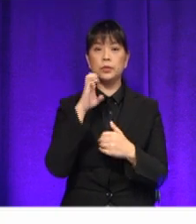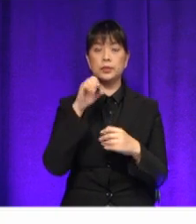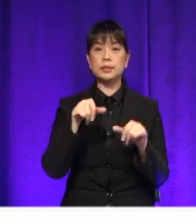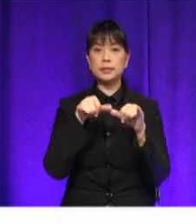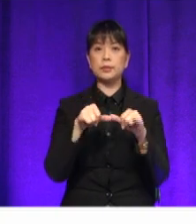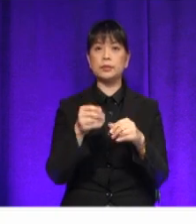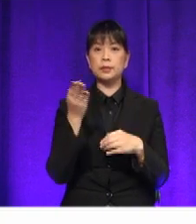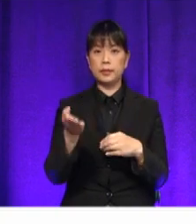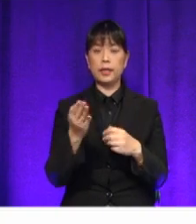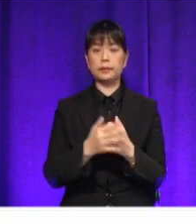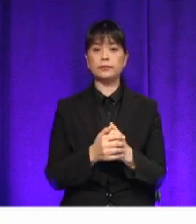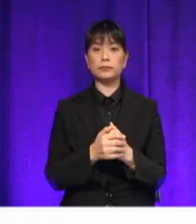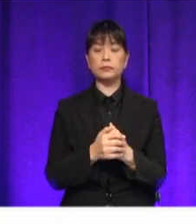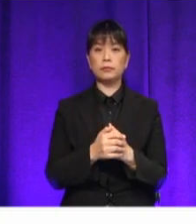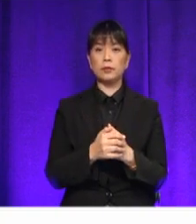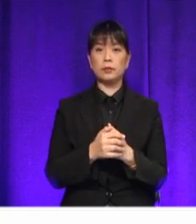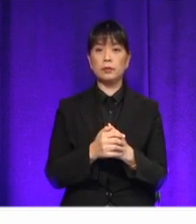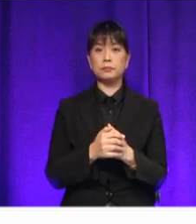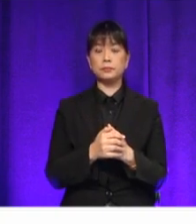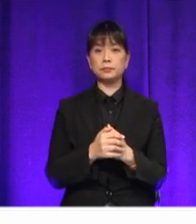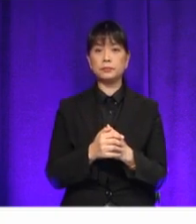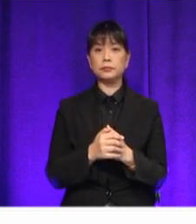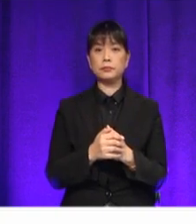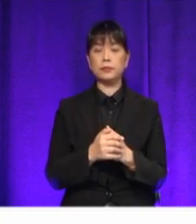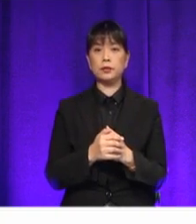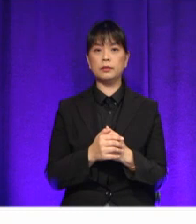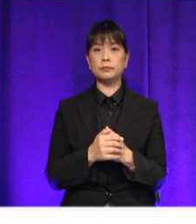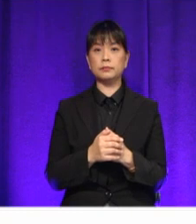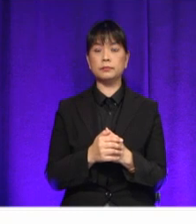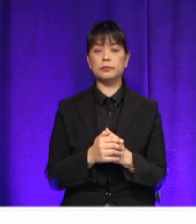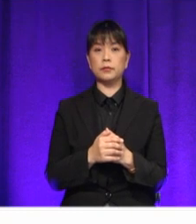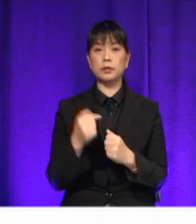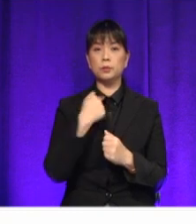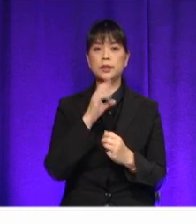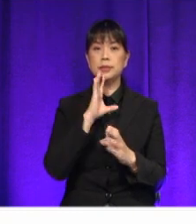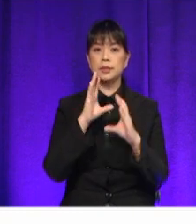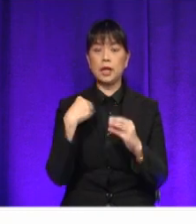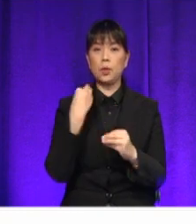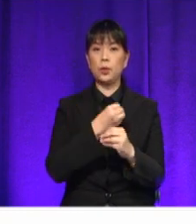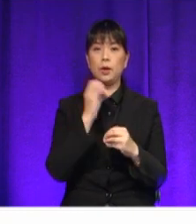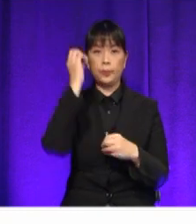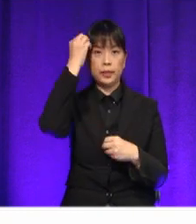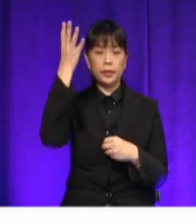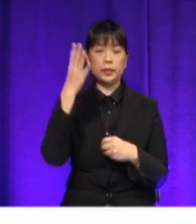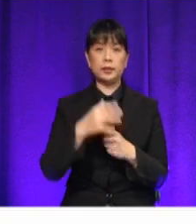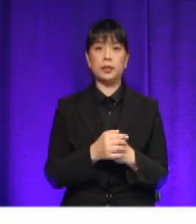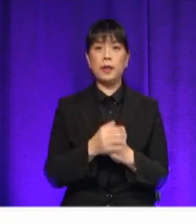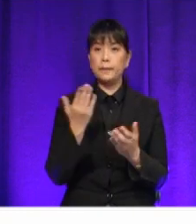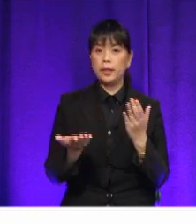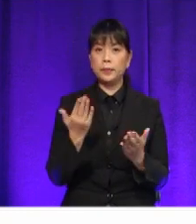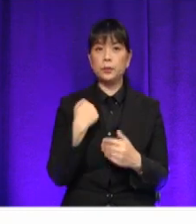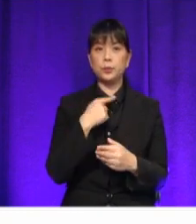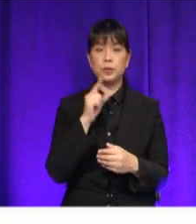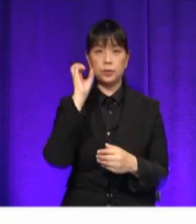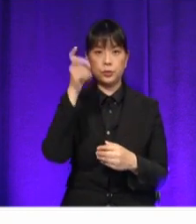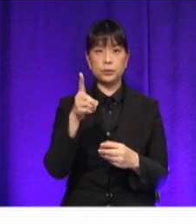too strict, which got us down a bit. We weren't allowed to say our opinions about anything. Maybe they should change